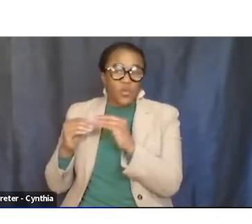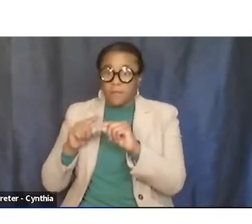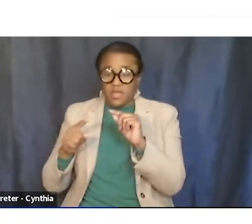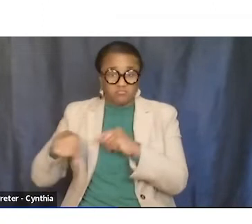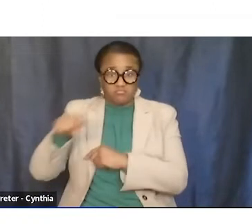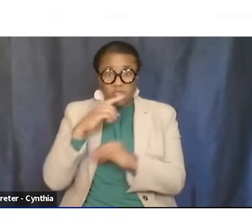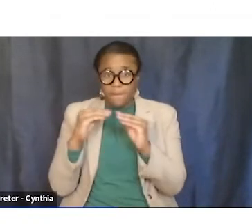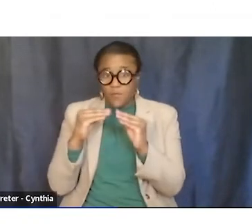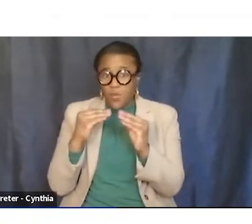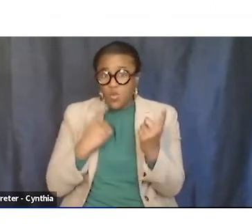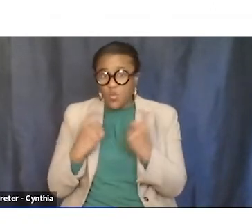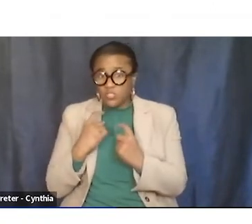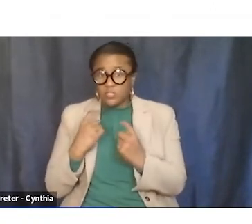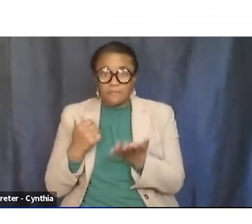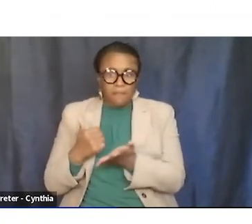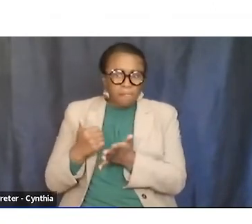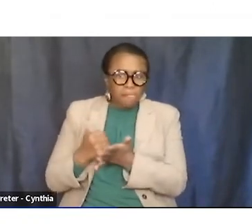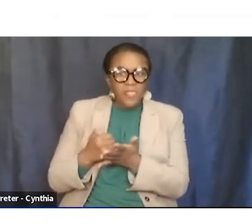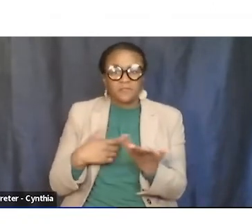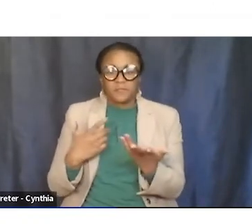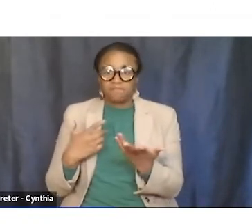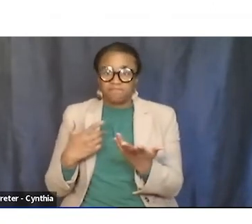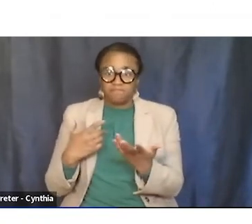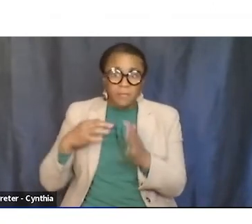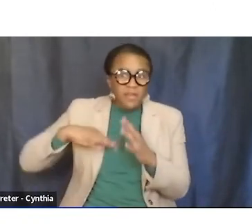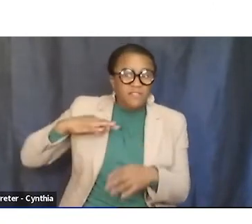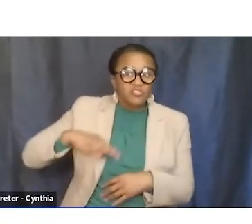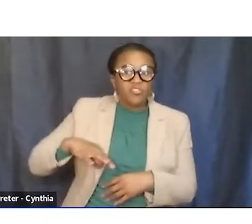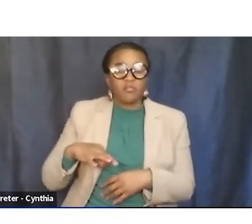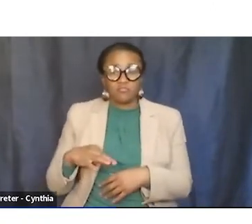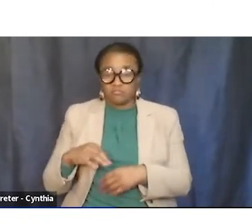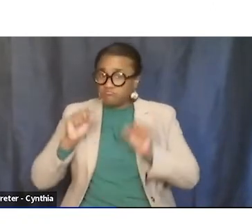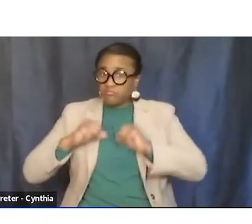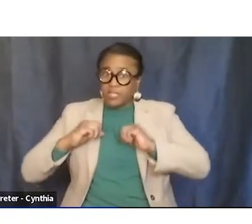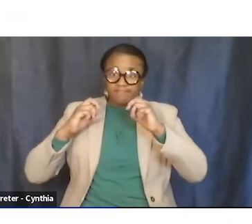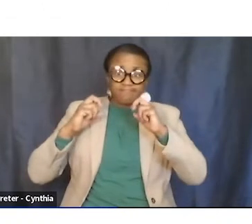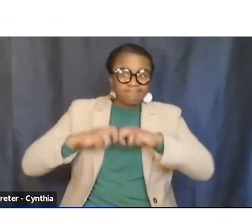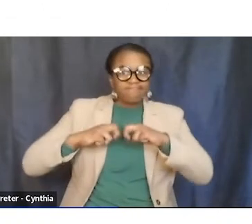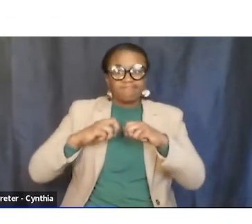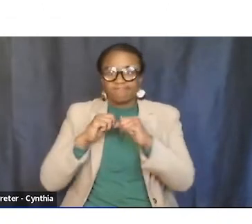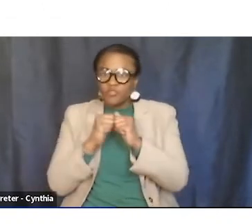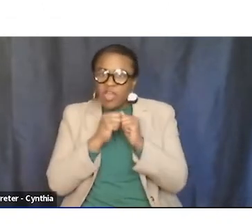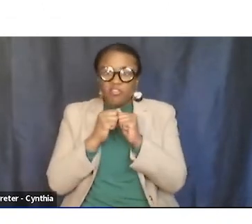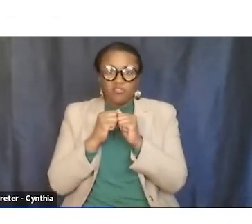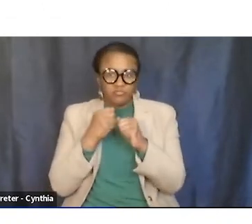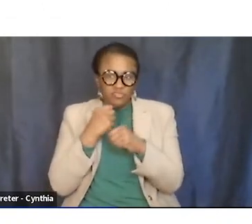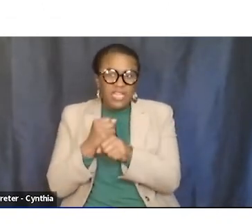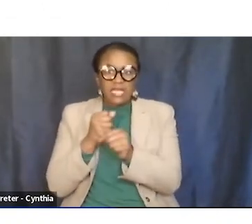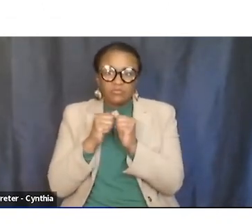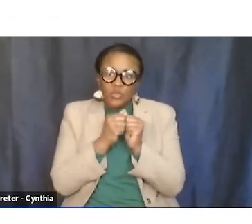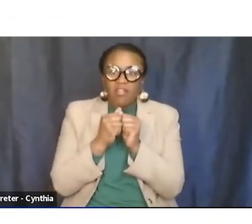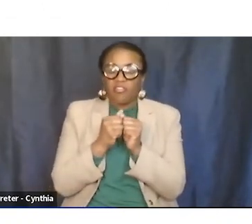you think would be helpful or beneficial, let's co-create them, ask them in the chat. Things that